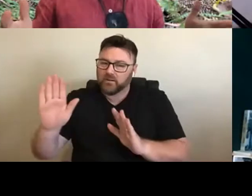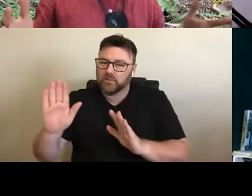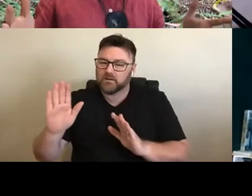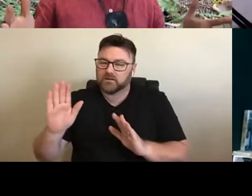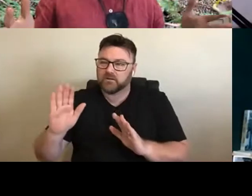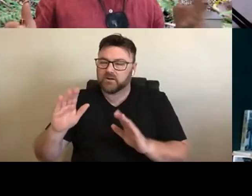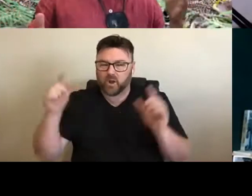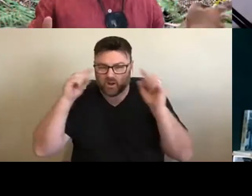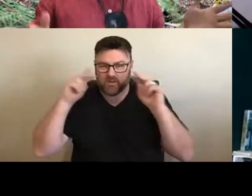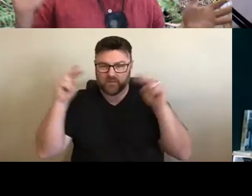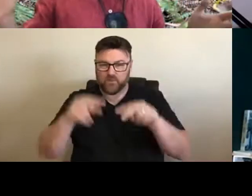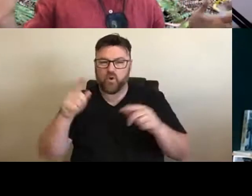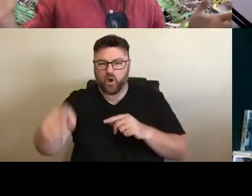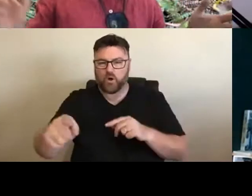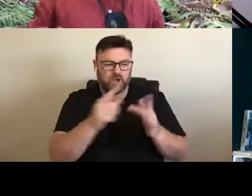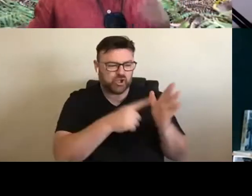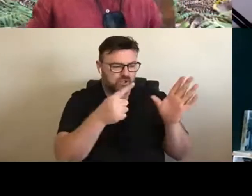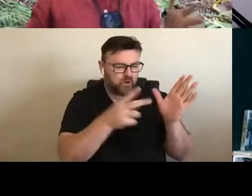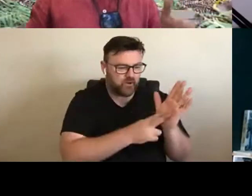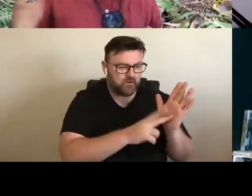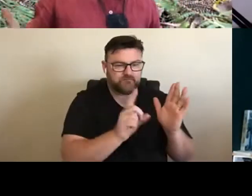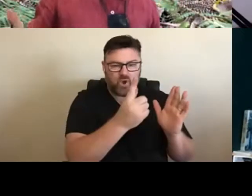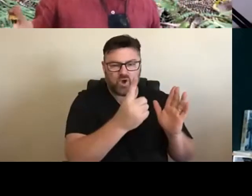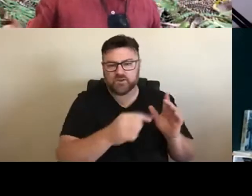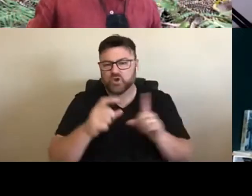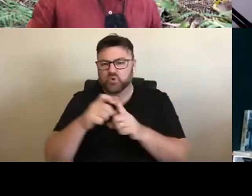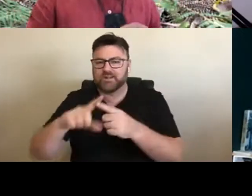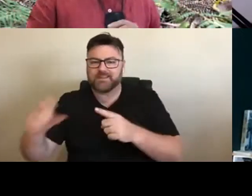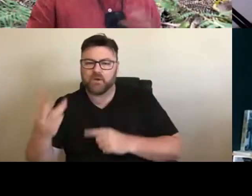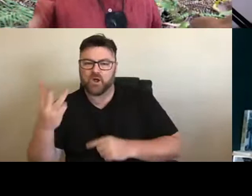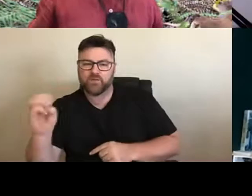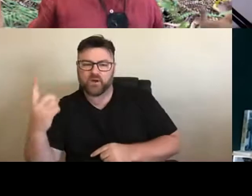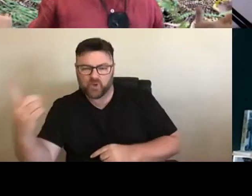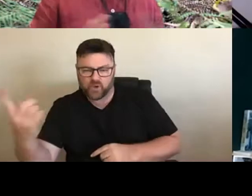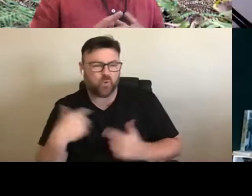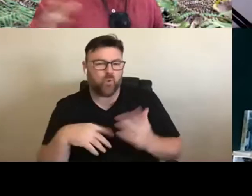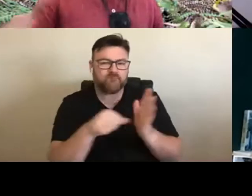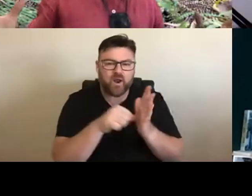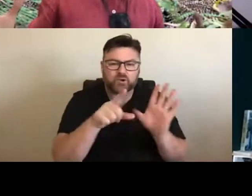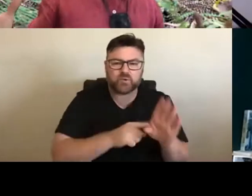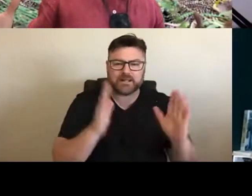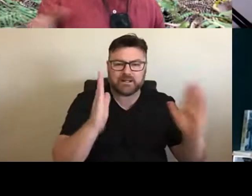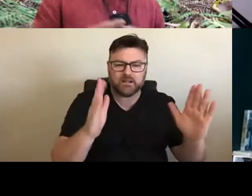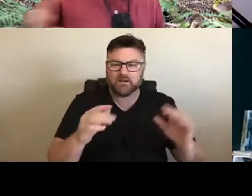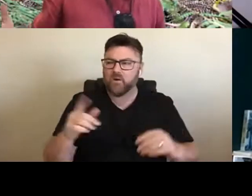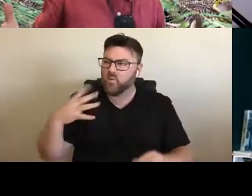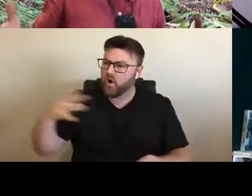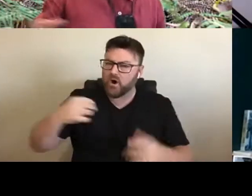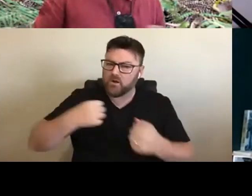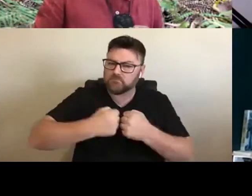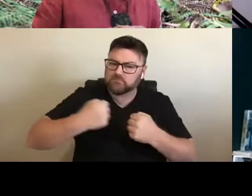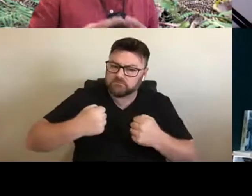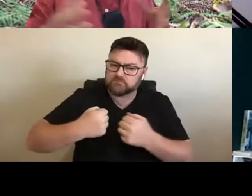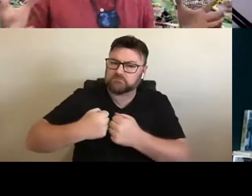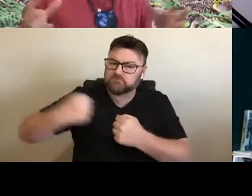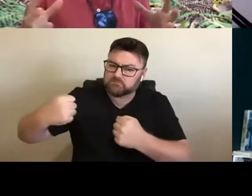place on things, the kind of Jan 1 to December 31 or a July 1 to June 30. And I wonder what happens if we stretch out the time of funding, or